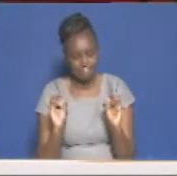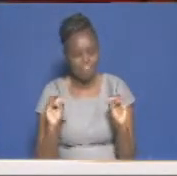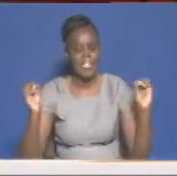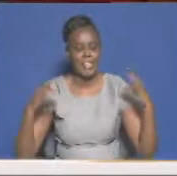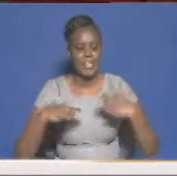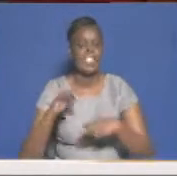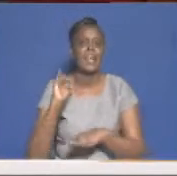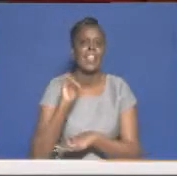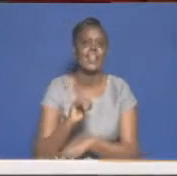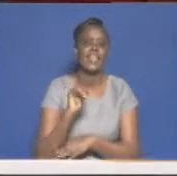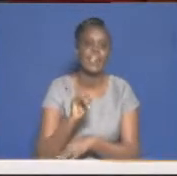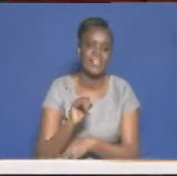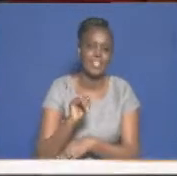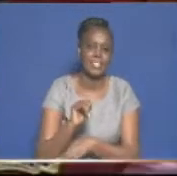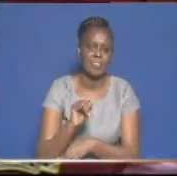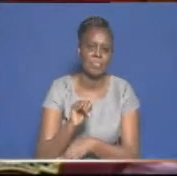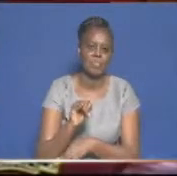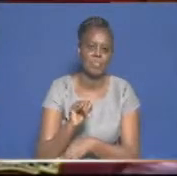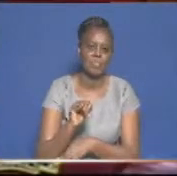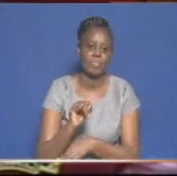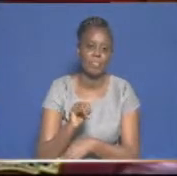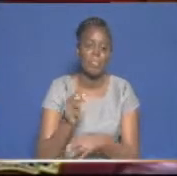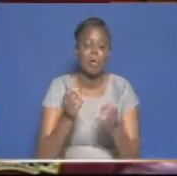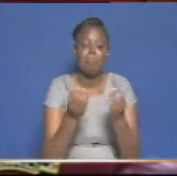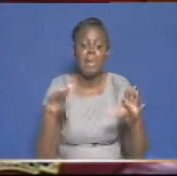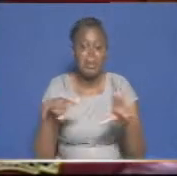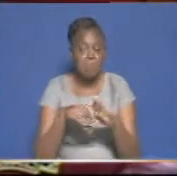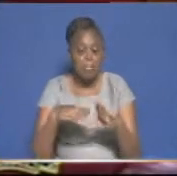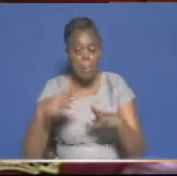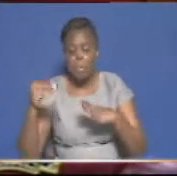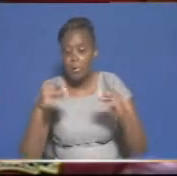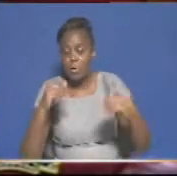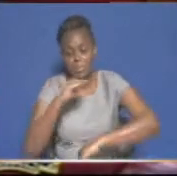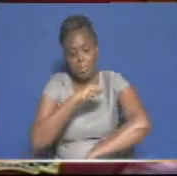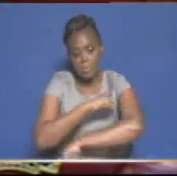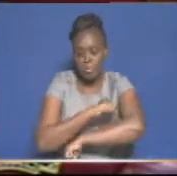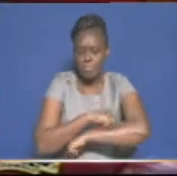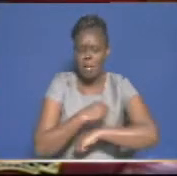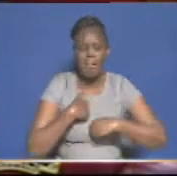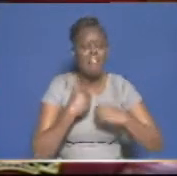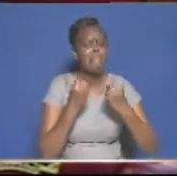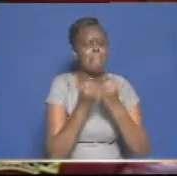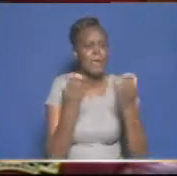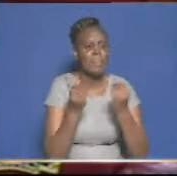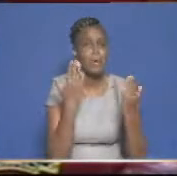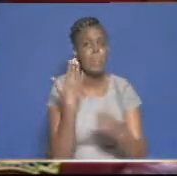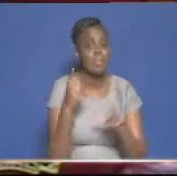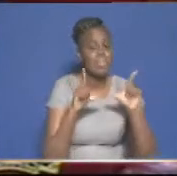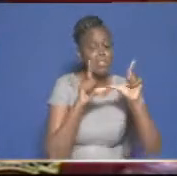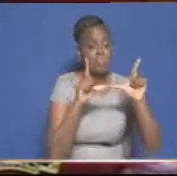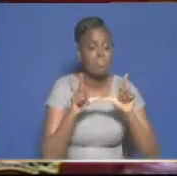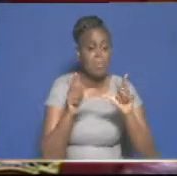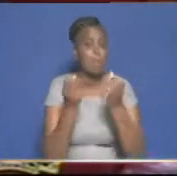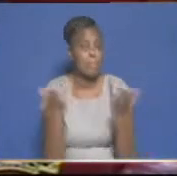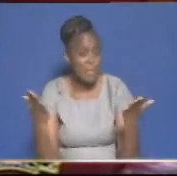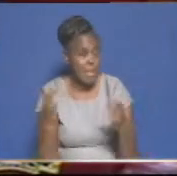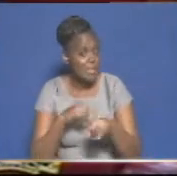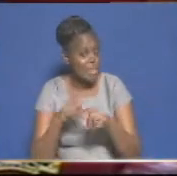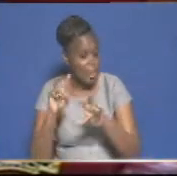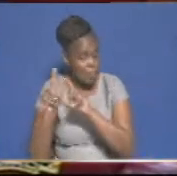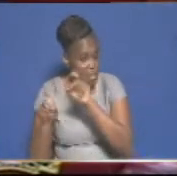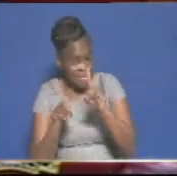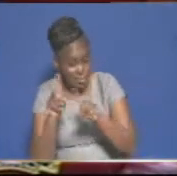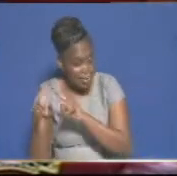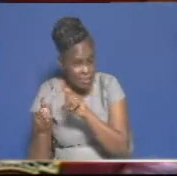Speaker, that many of us have gone to school and we have many papers. But when it comes to interrogation and